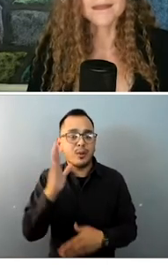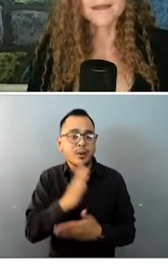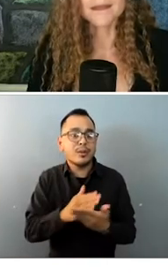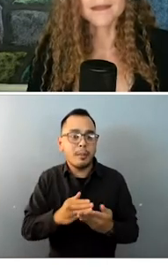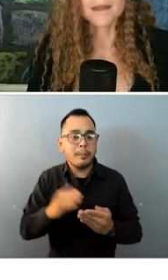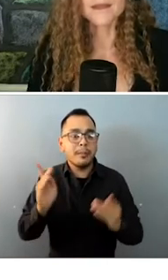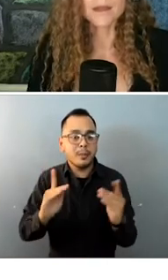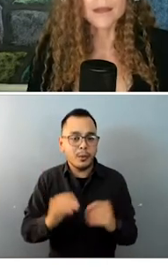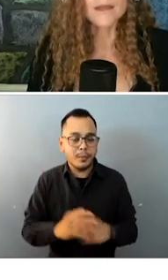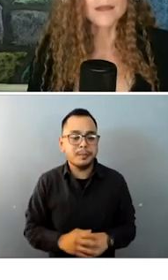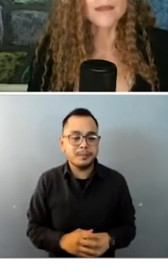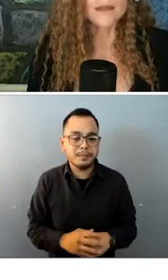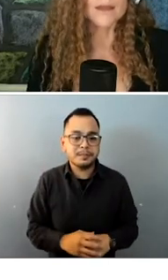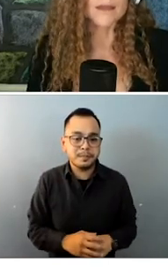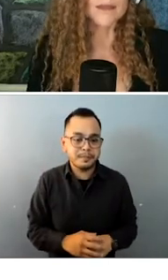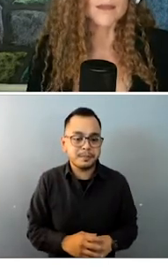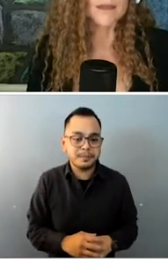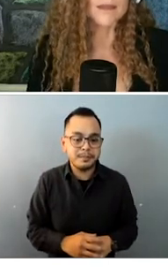for some.